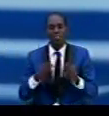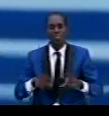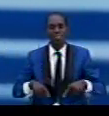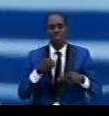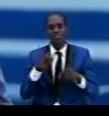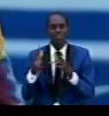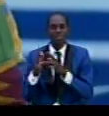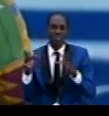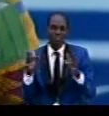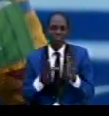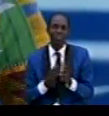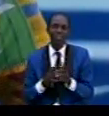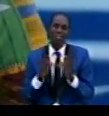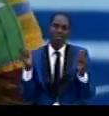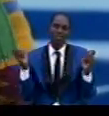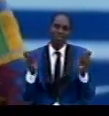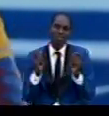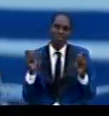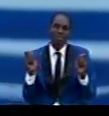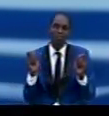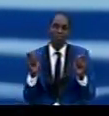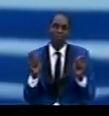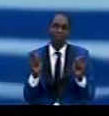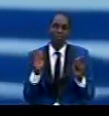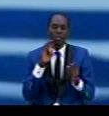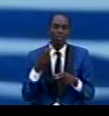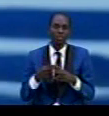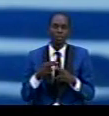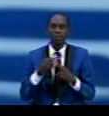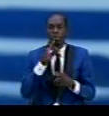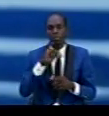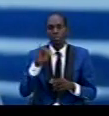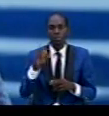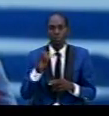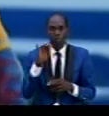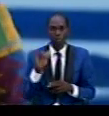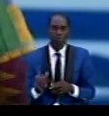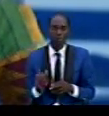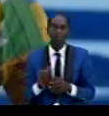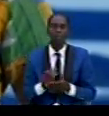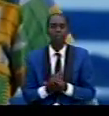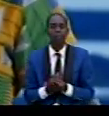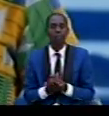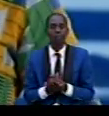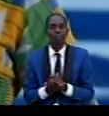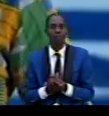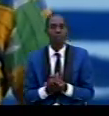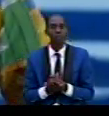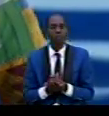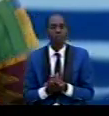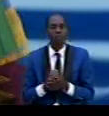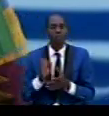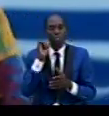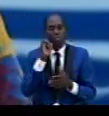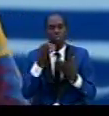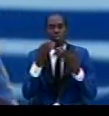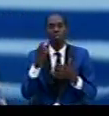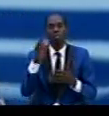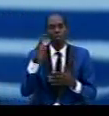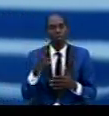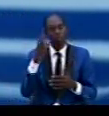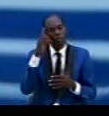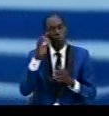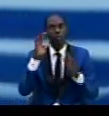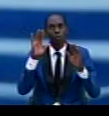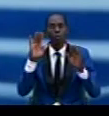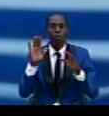Jesus! I am Innocent Joy Marvel from Shaki region. I thank God for the wonderful thing God did in my